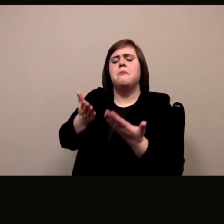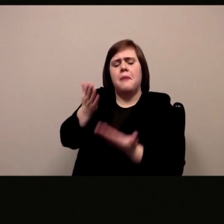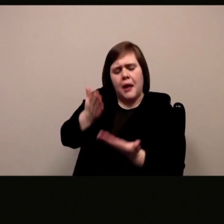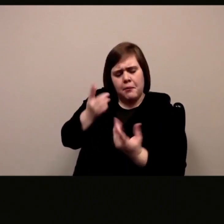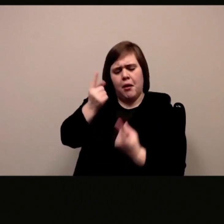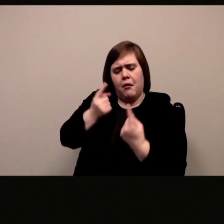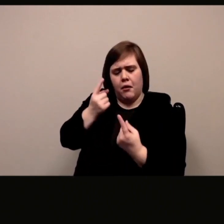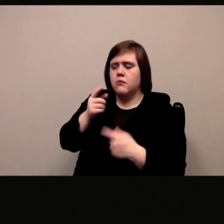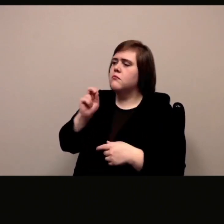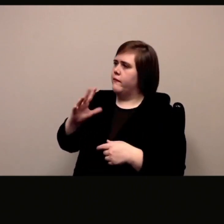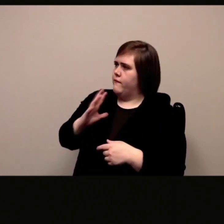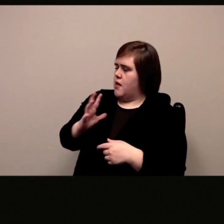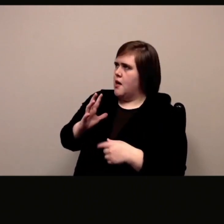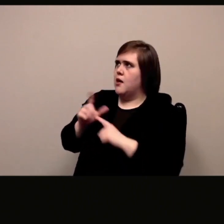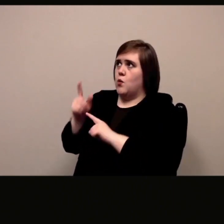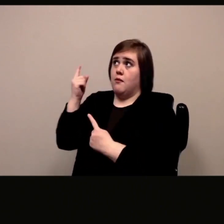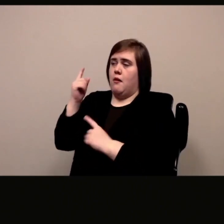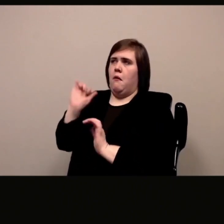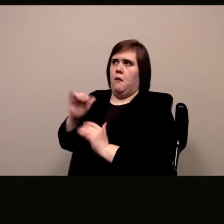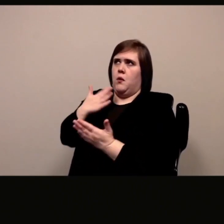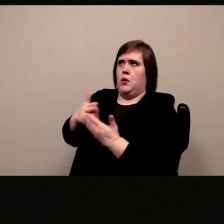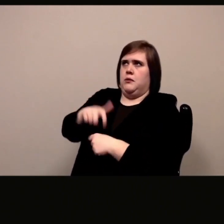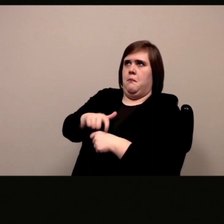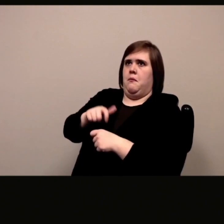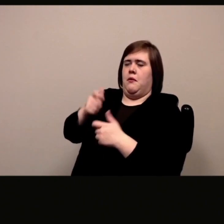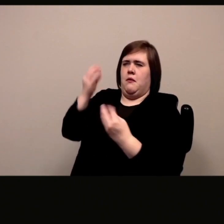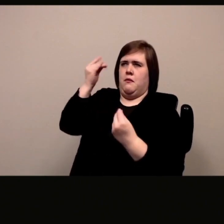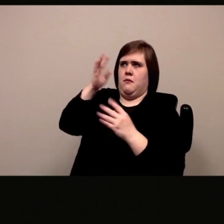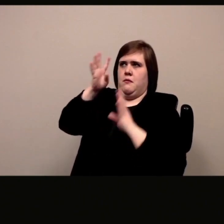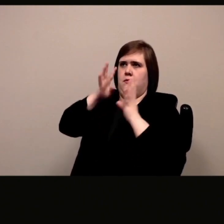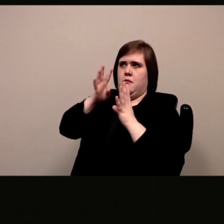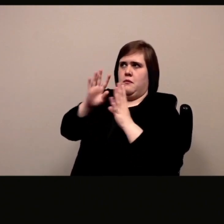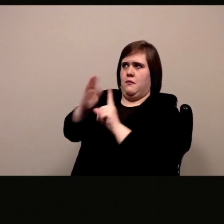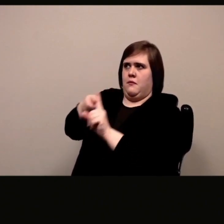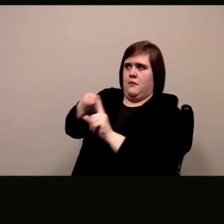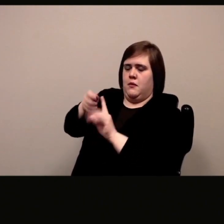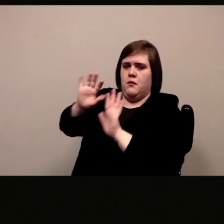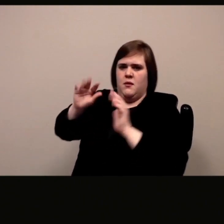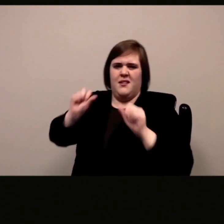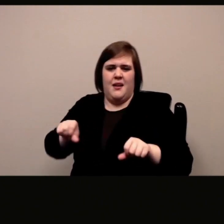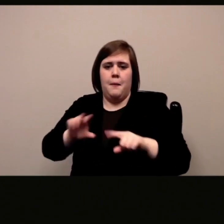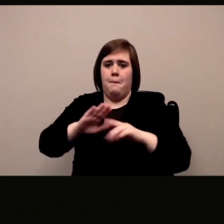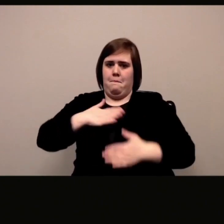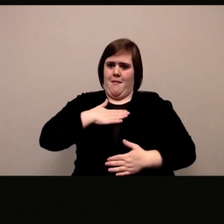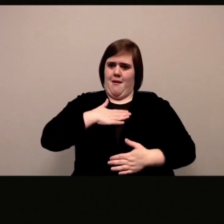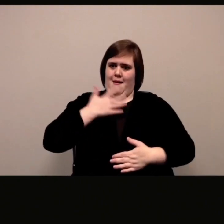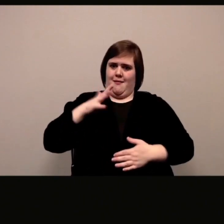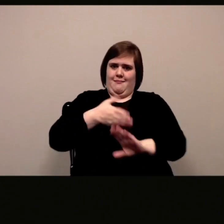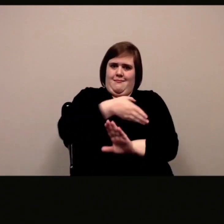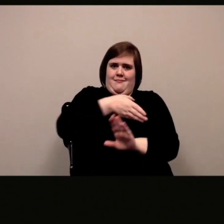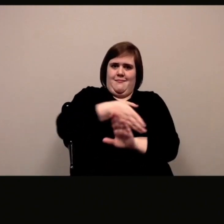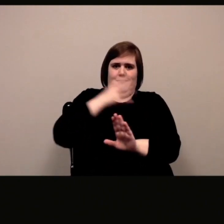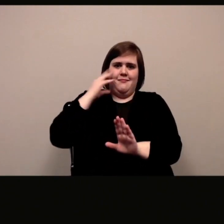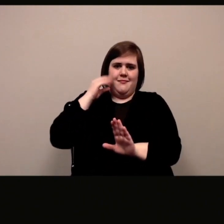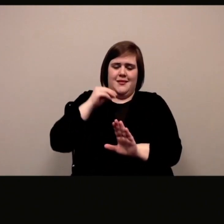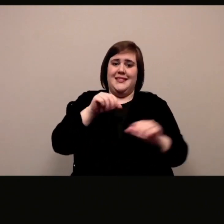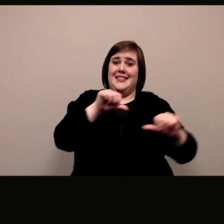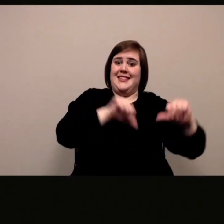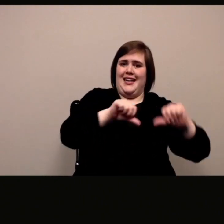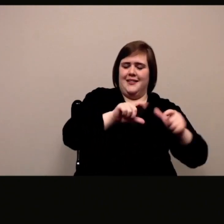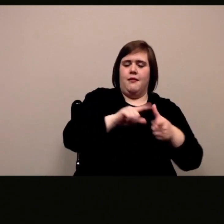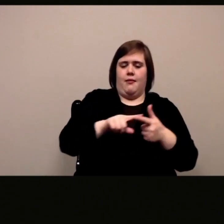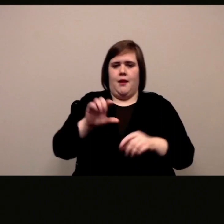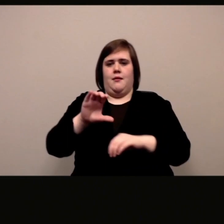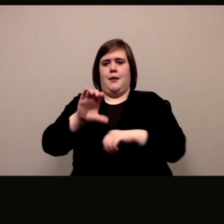convince you when you're saying you're thinking about it. My background is science, and then computer science second. And what I always teach